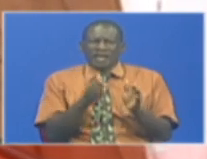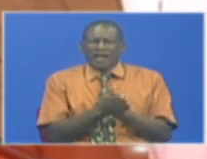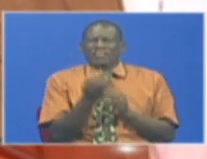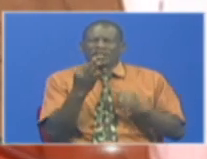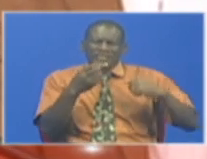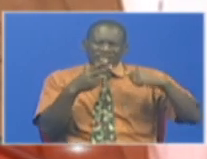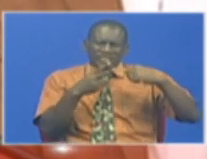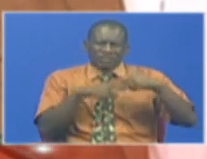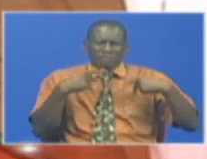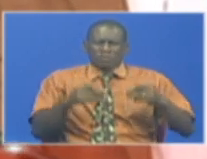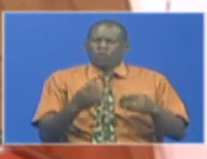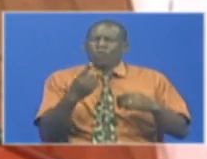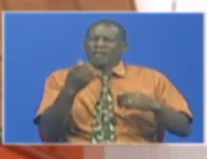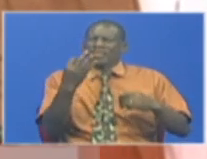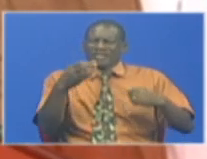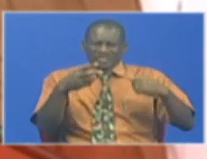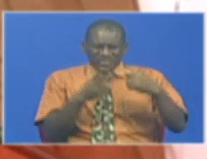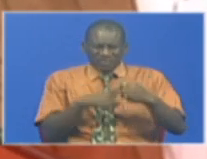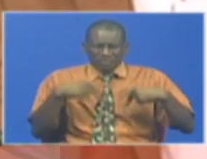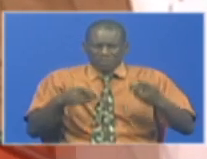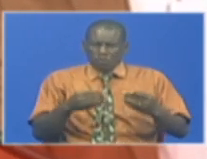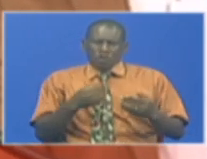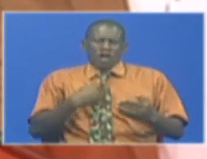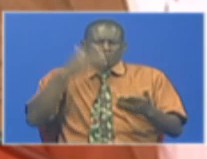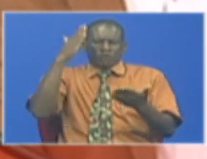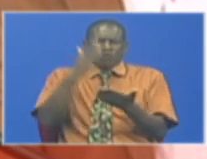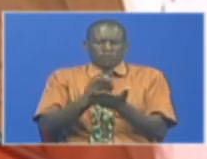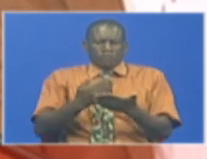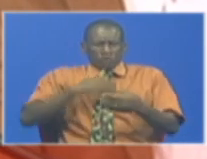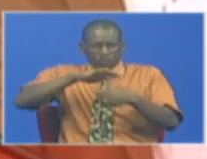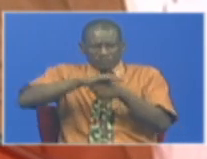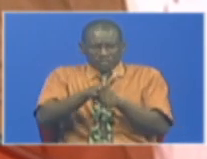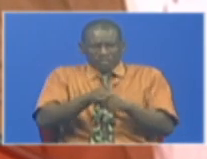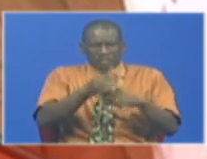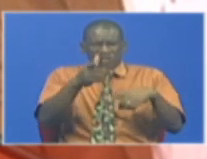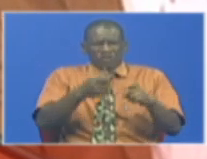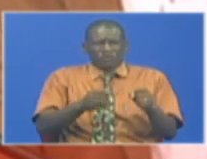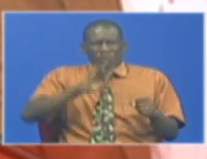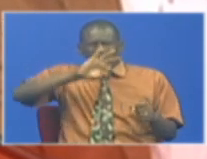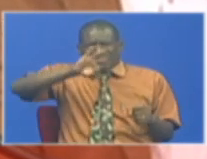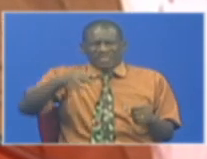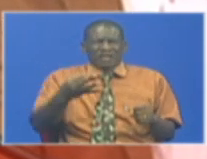137 people who tested positive from a sample of